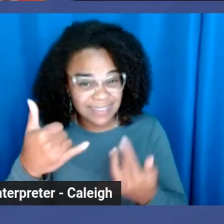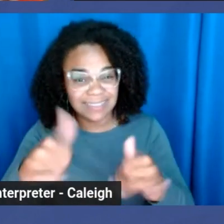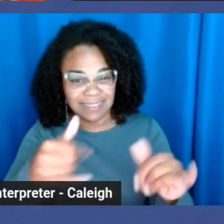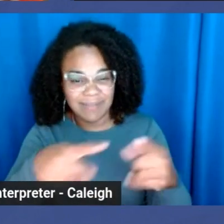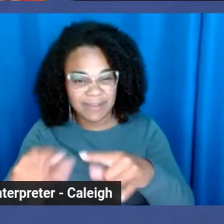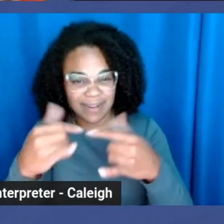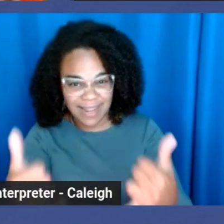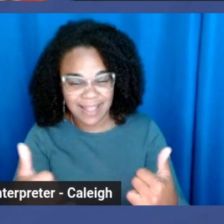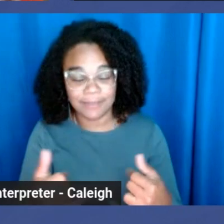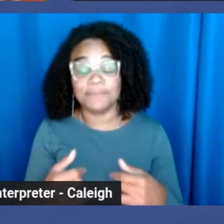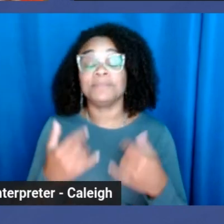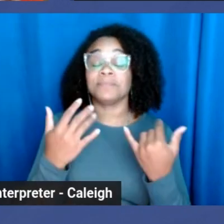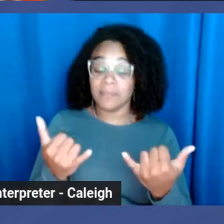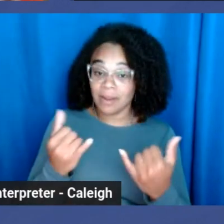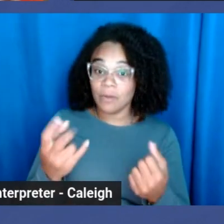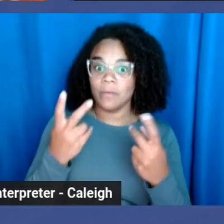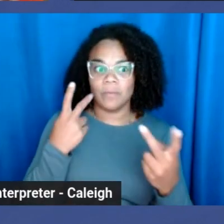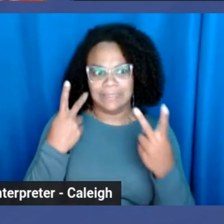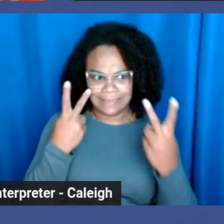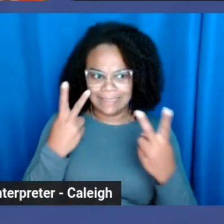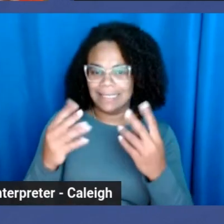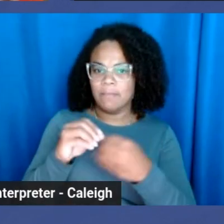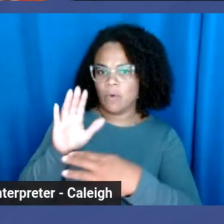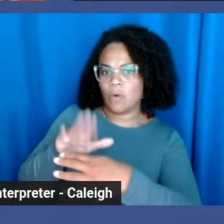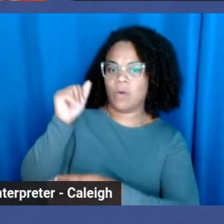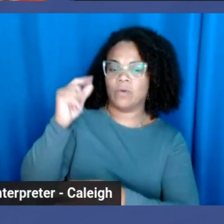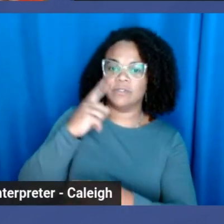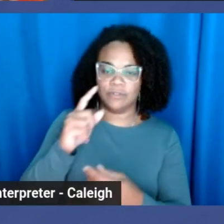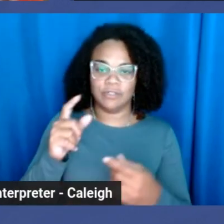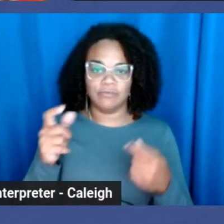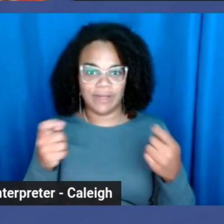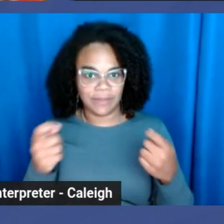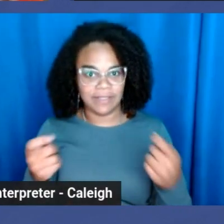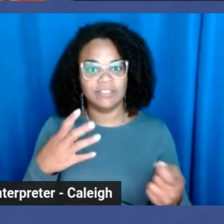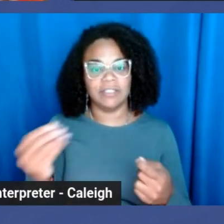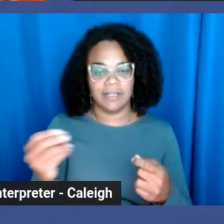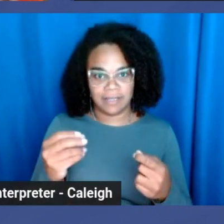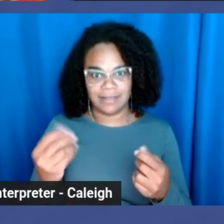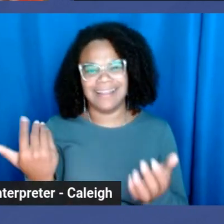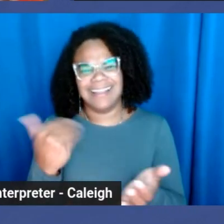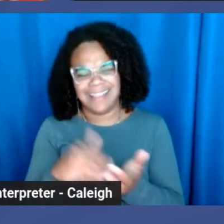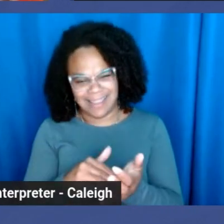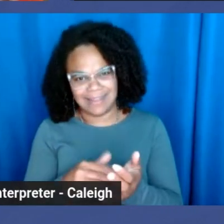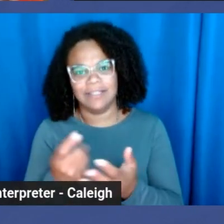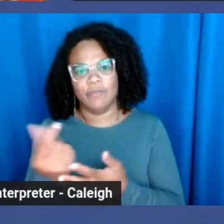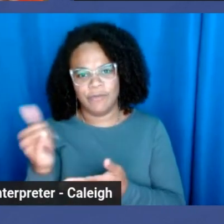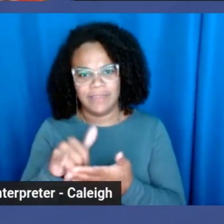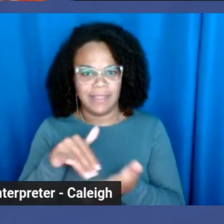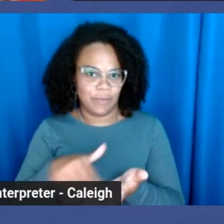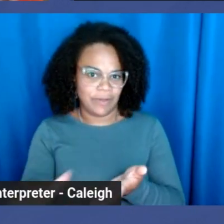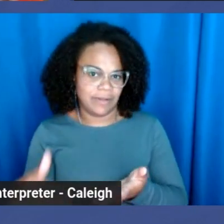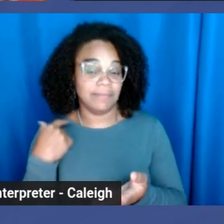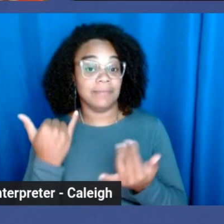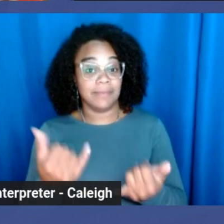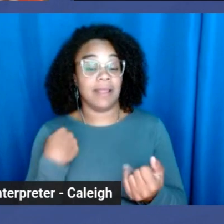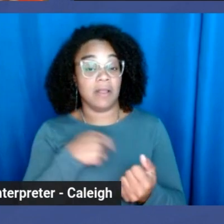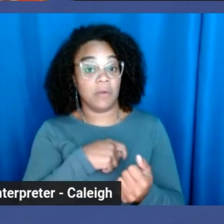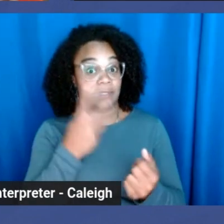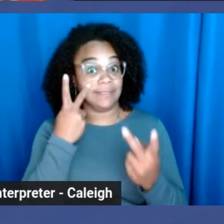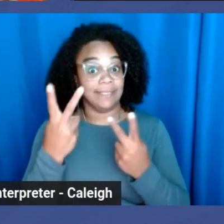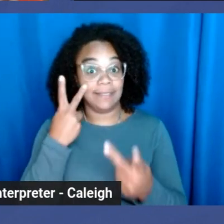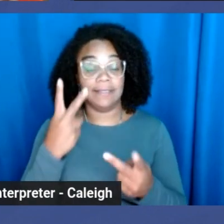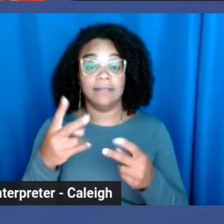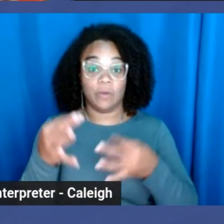more calls for regulation and further chipping away on that immunity. We're starting to see the courts,